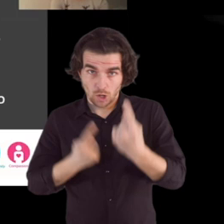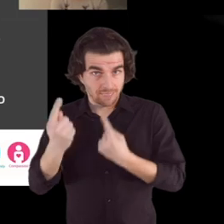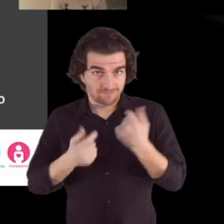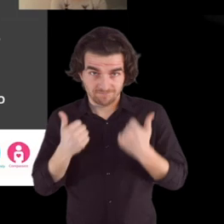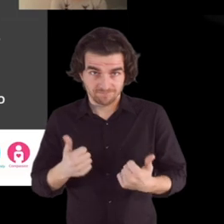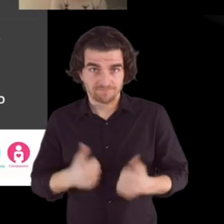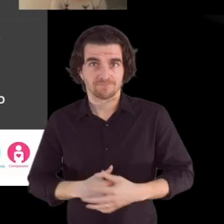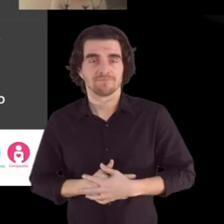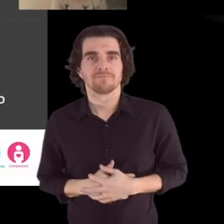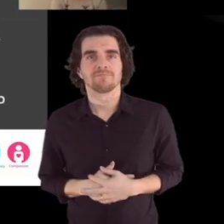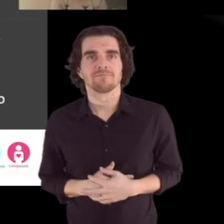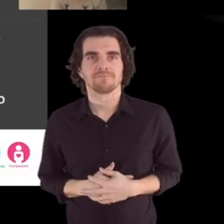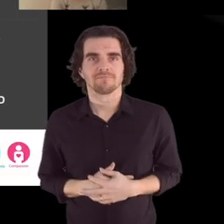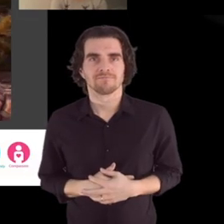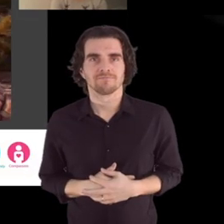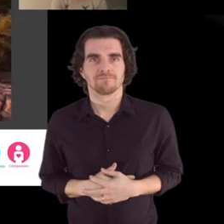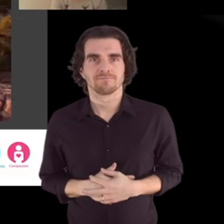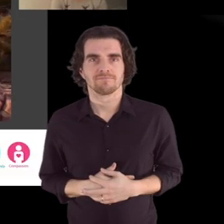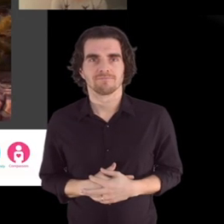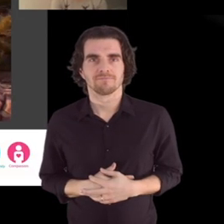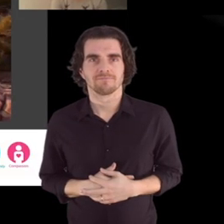you everybody, and take good care.